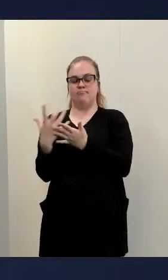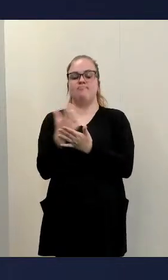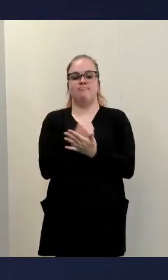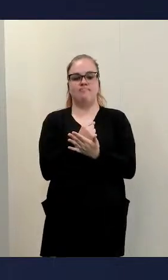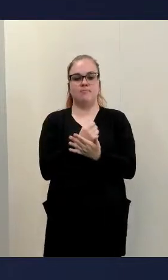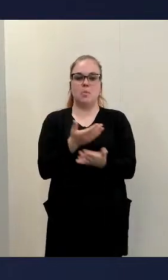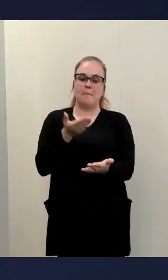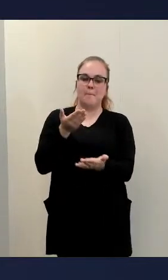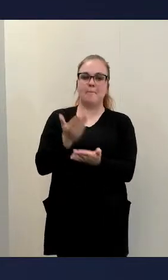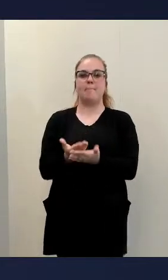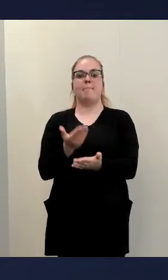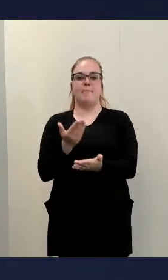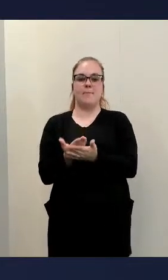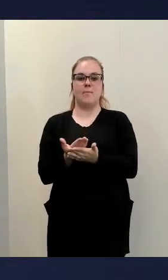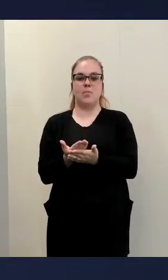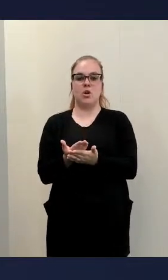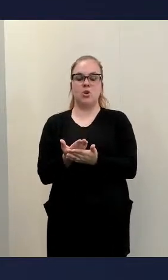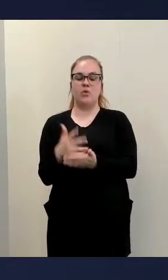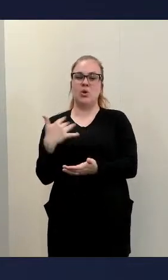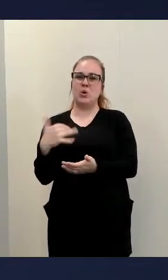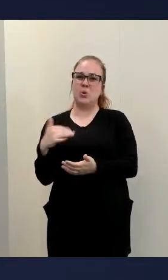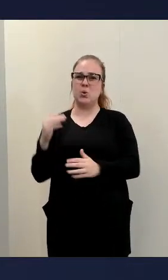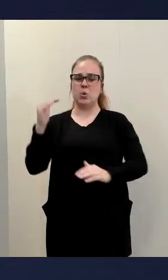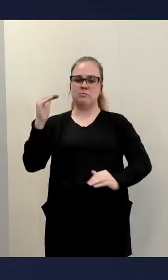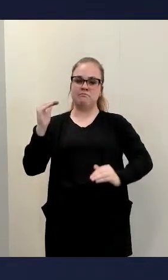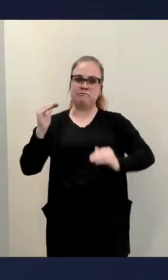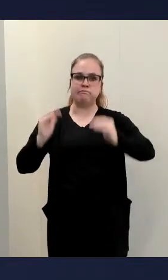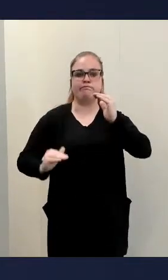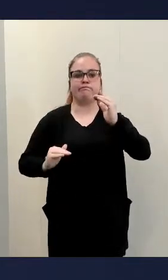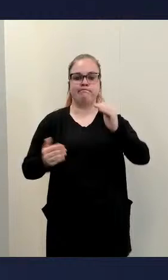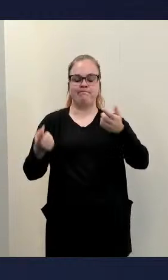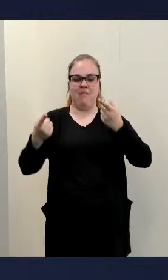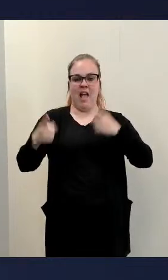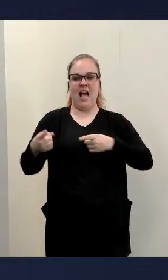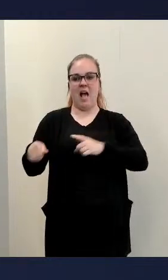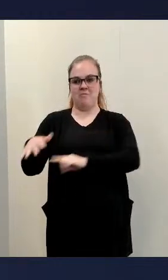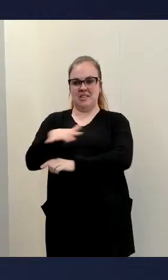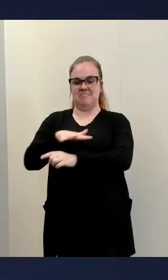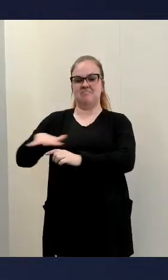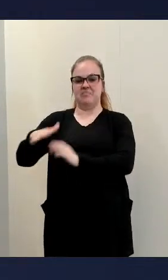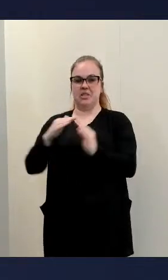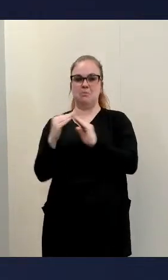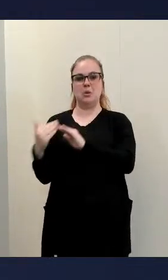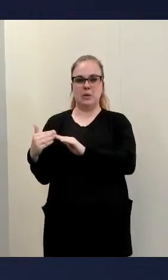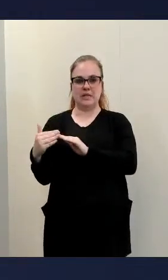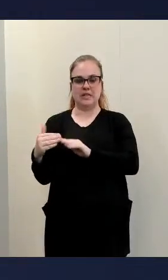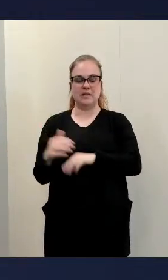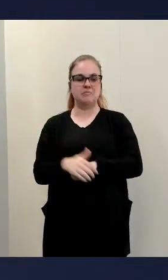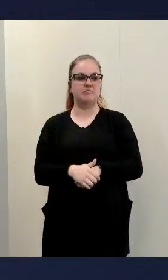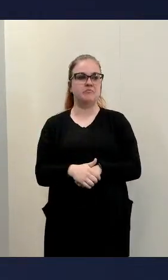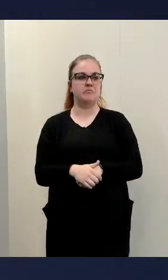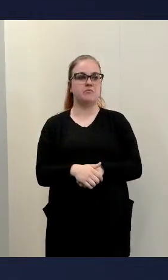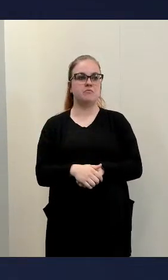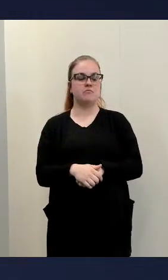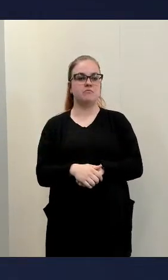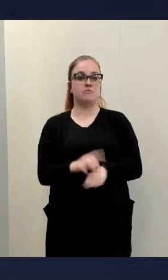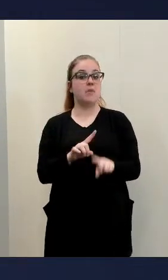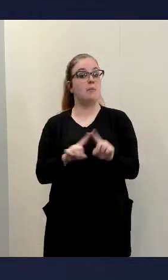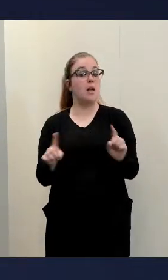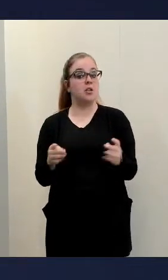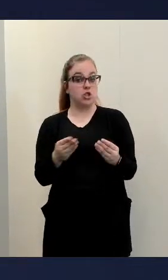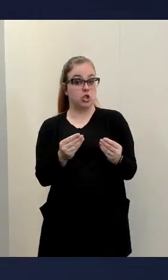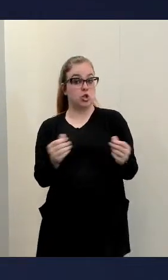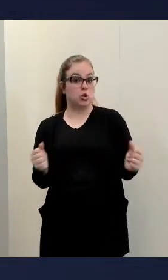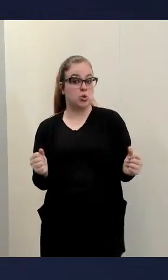that proves that there are these tremendous disparities that exist within our communities. But the